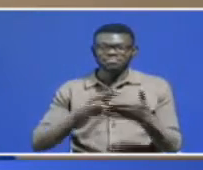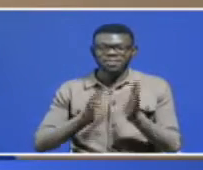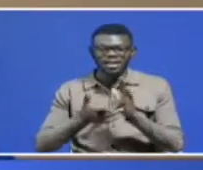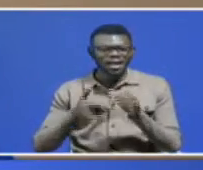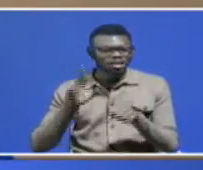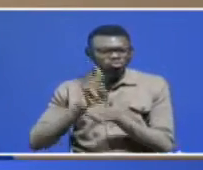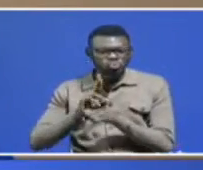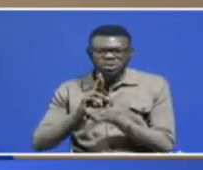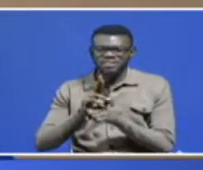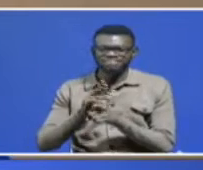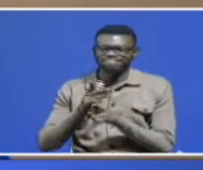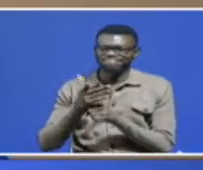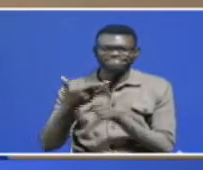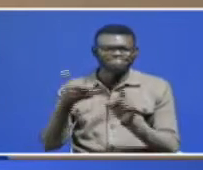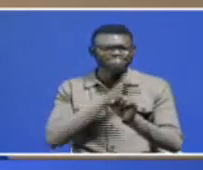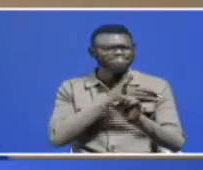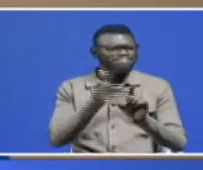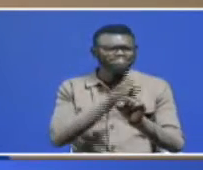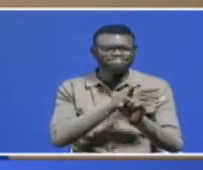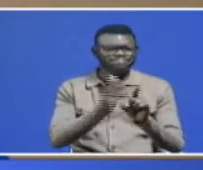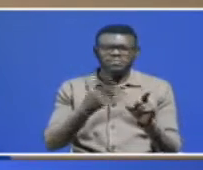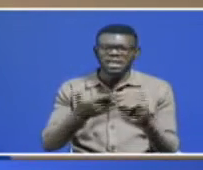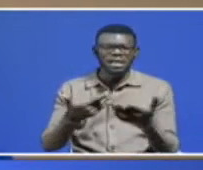misused, are likely to have